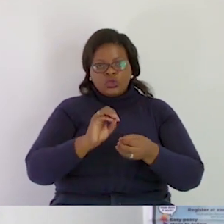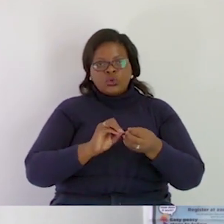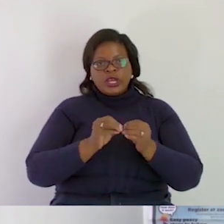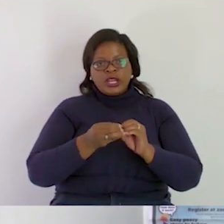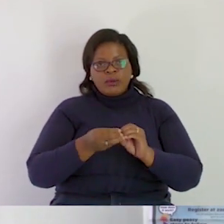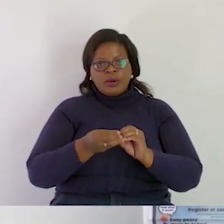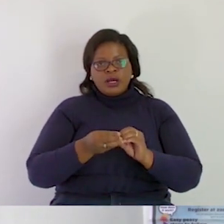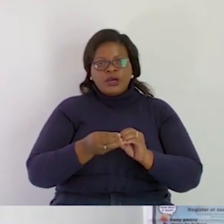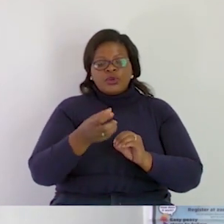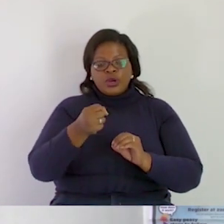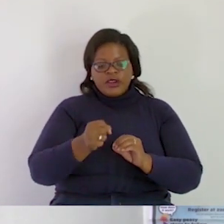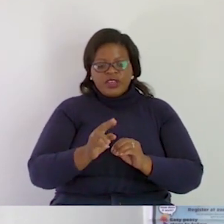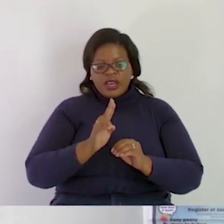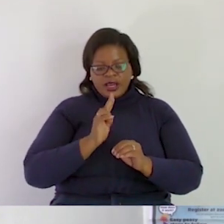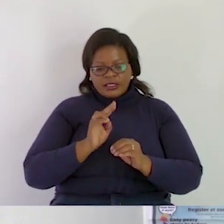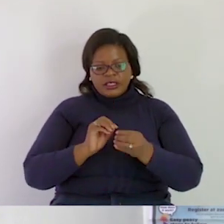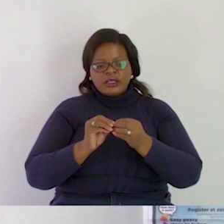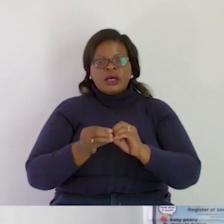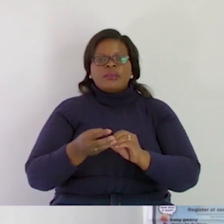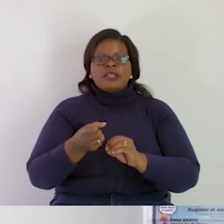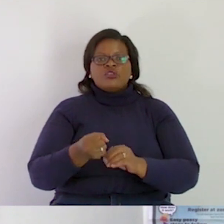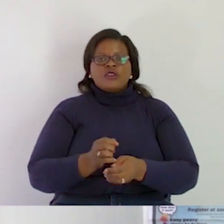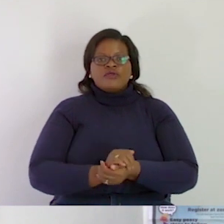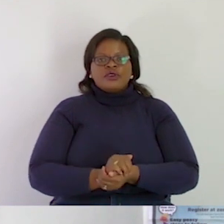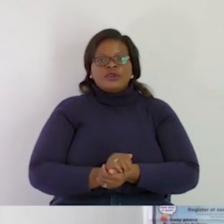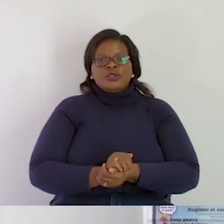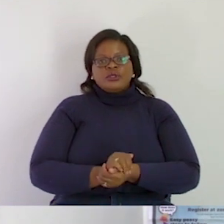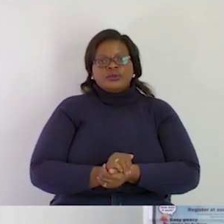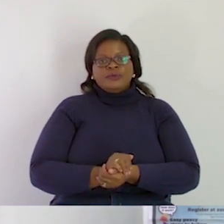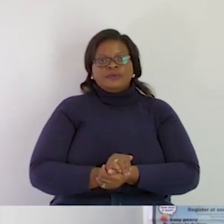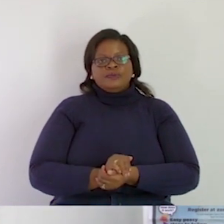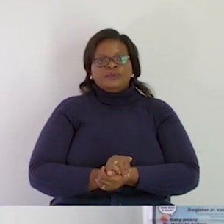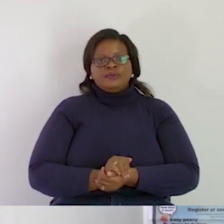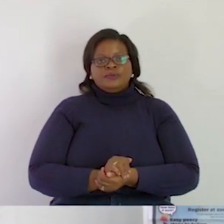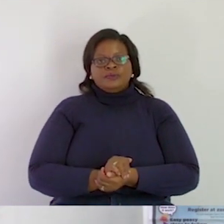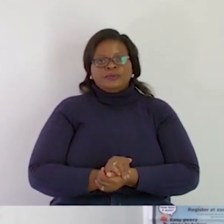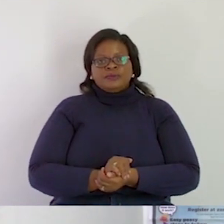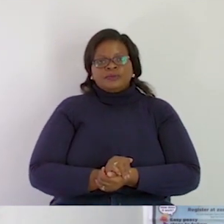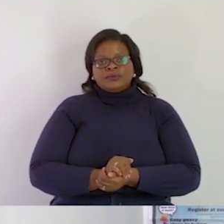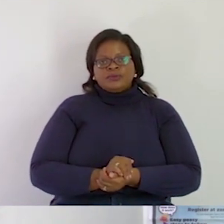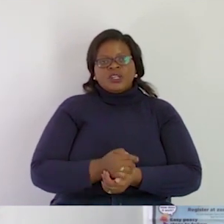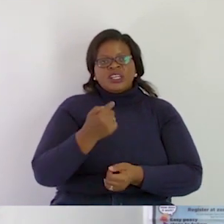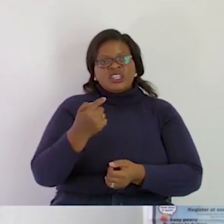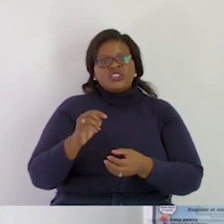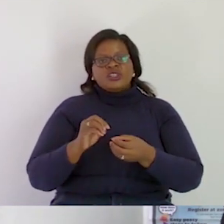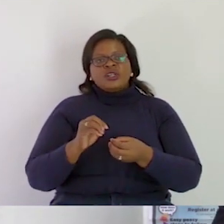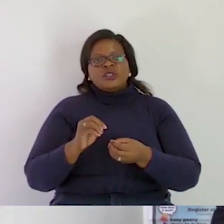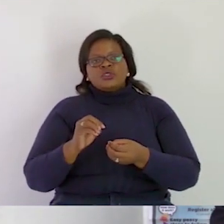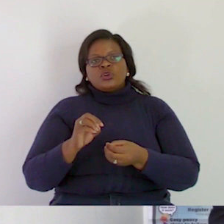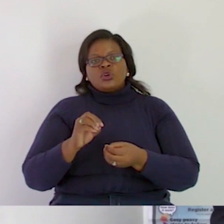number. When you add 7 to 0, you get that 7. So anything 0, we say